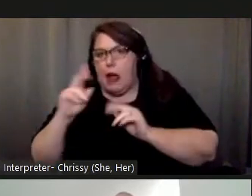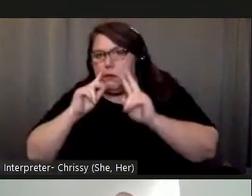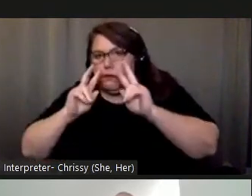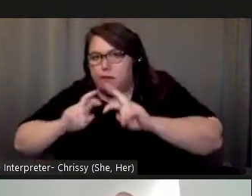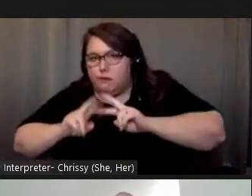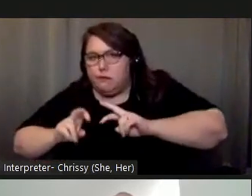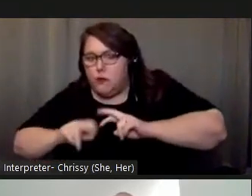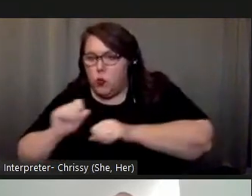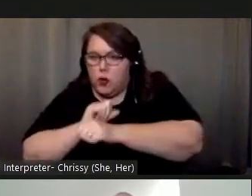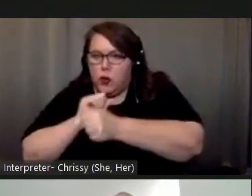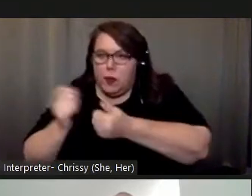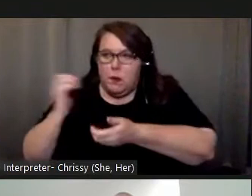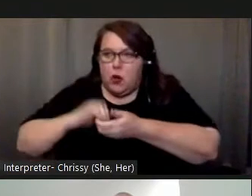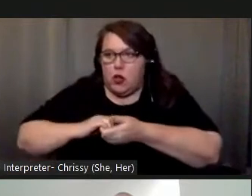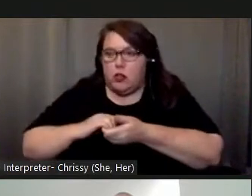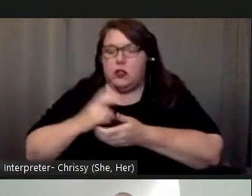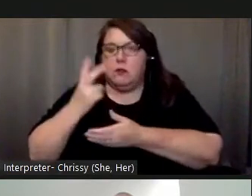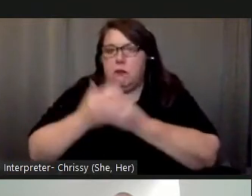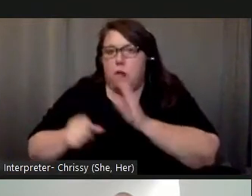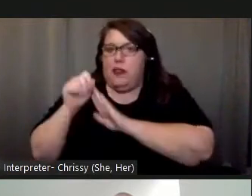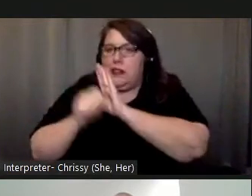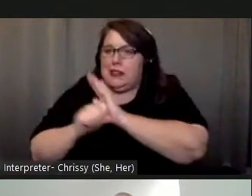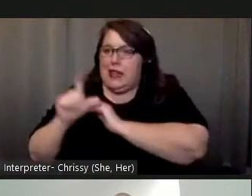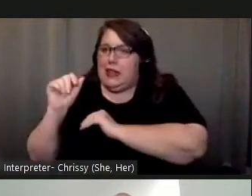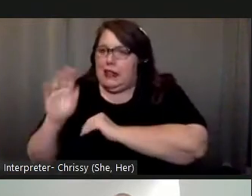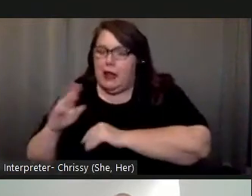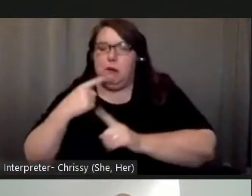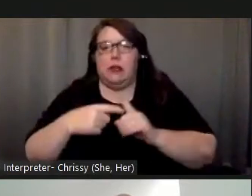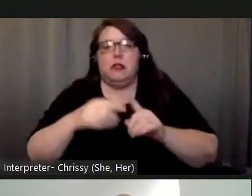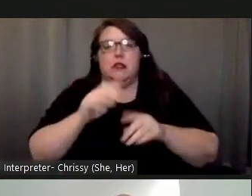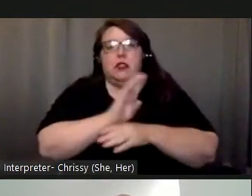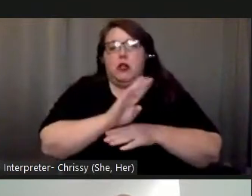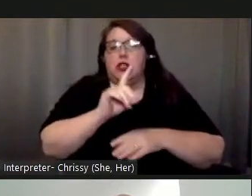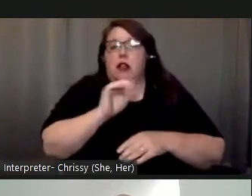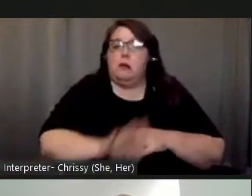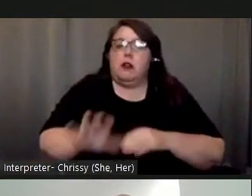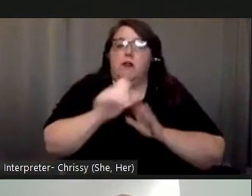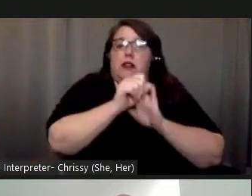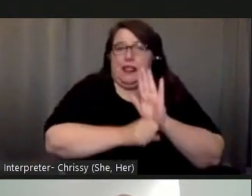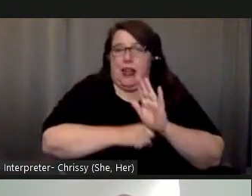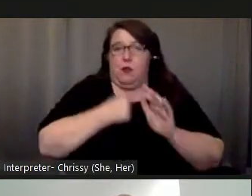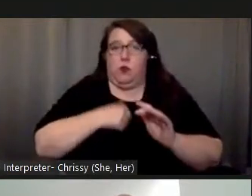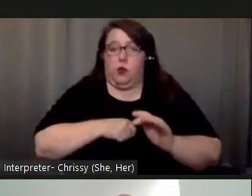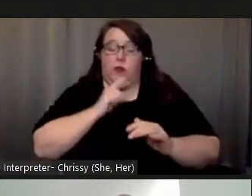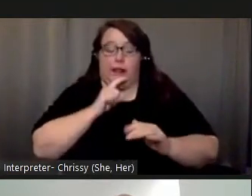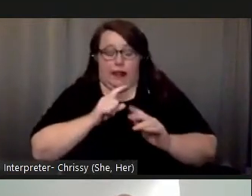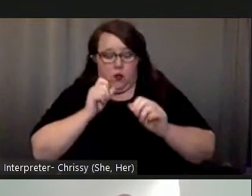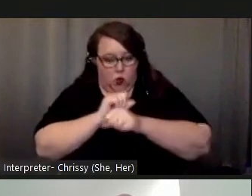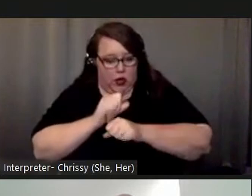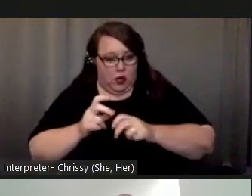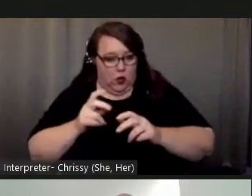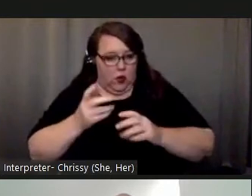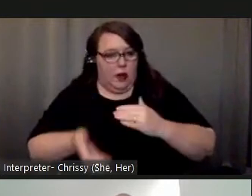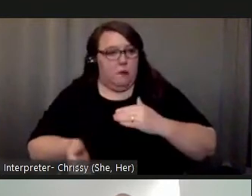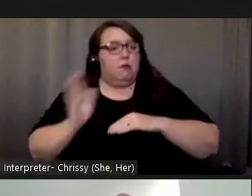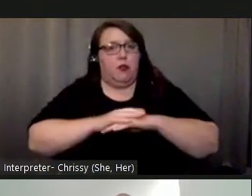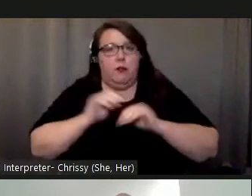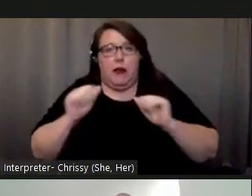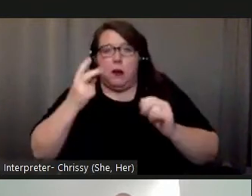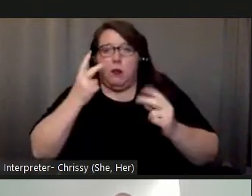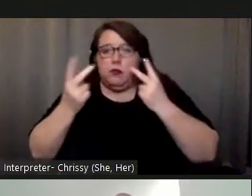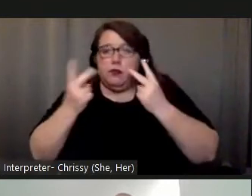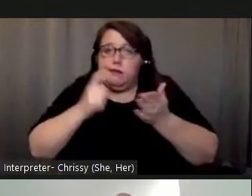partners we're working with, both our state lab and of course our commercial labs around the state, to really improve our visibility of these variants in the state.